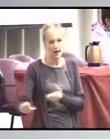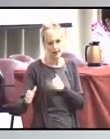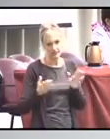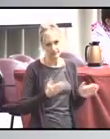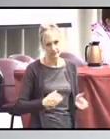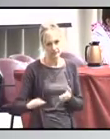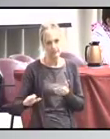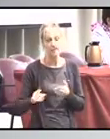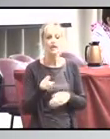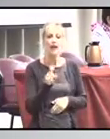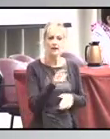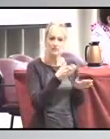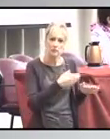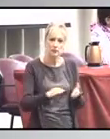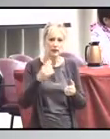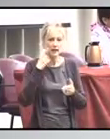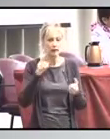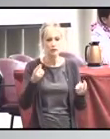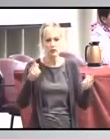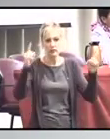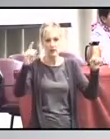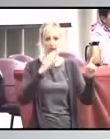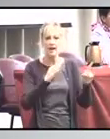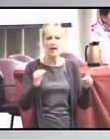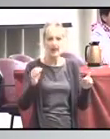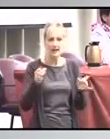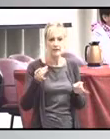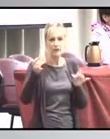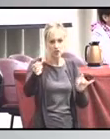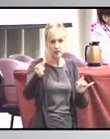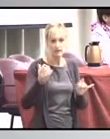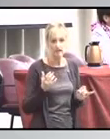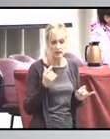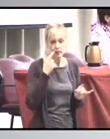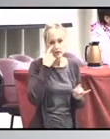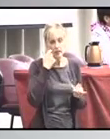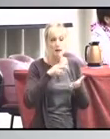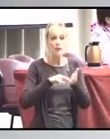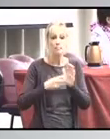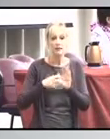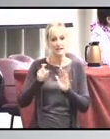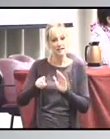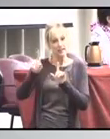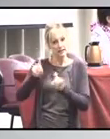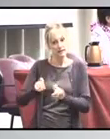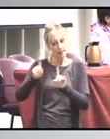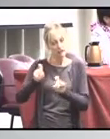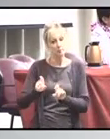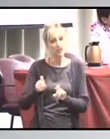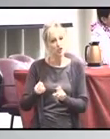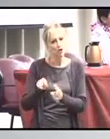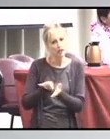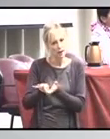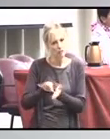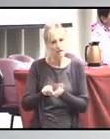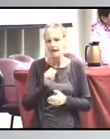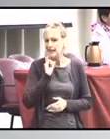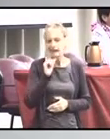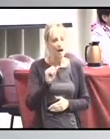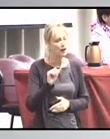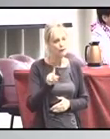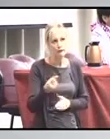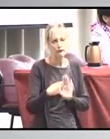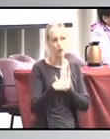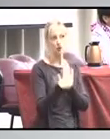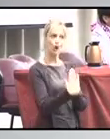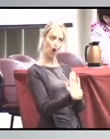And it has to be planning for effectiveness and efficiency, which means that your needs assessment should count. I mean, it shouldn't be just for show.